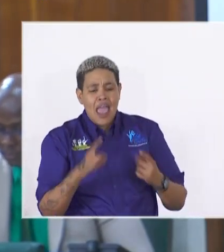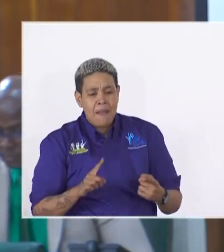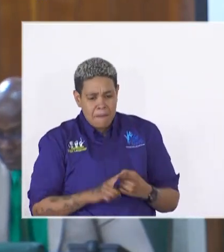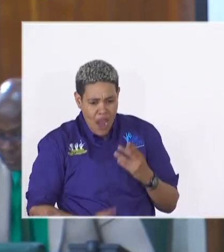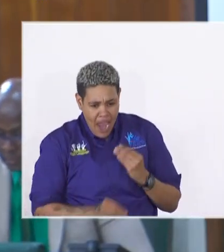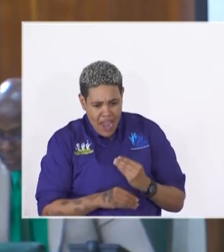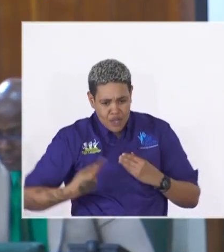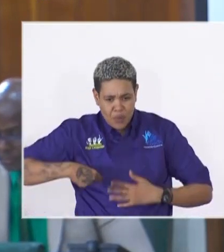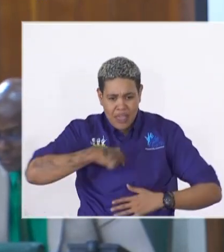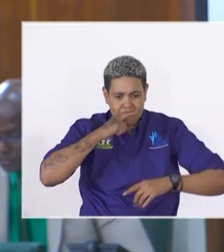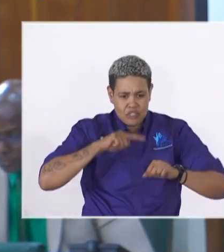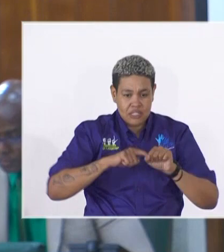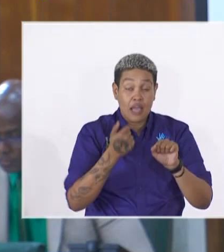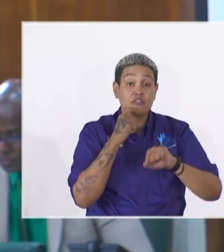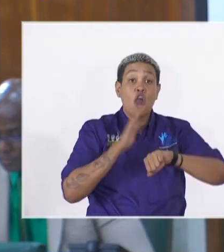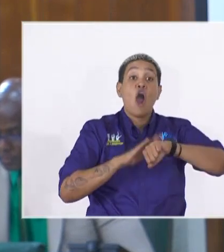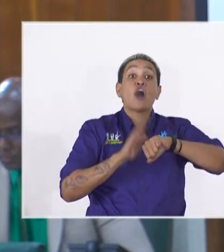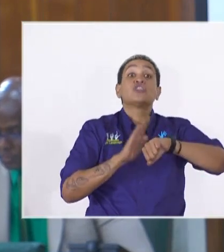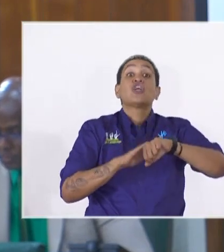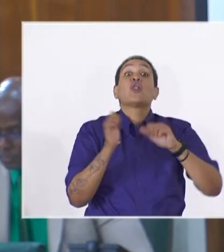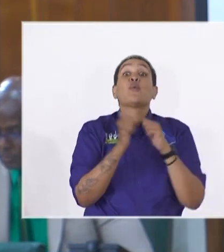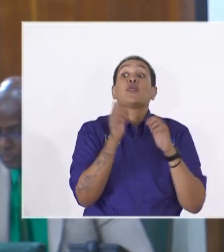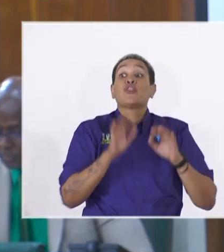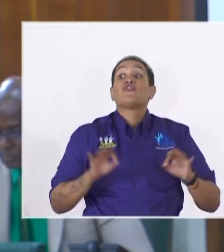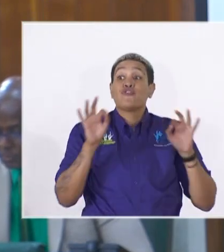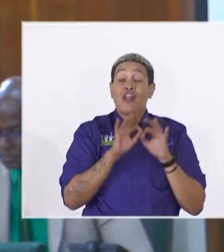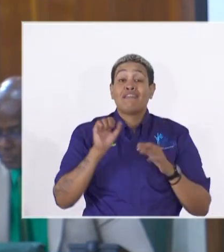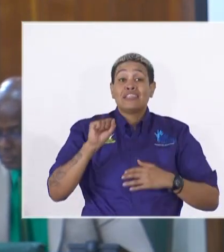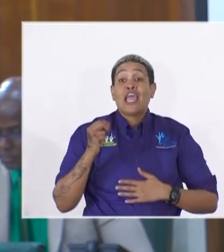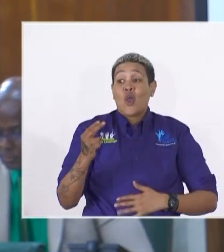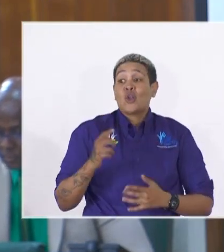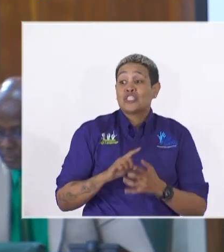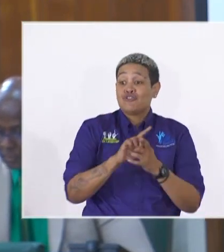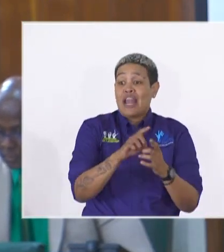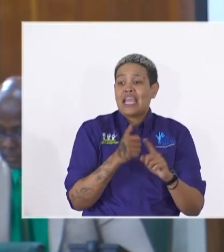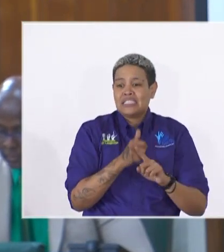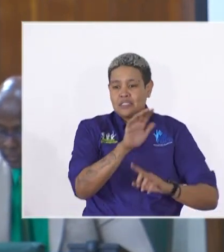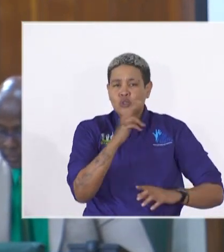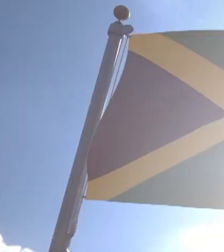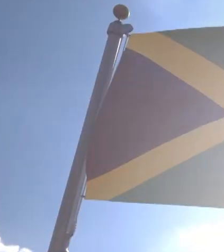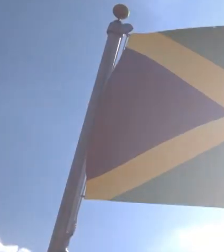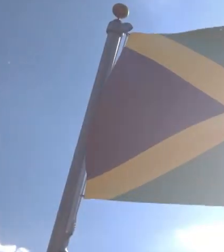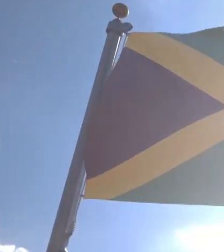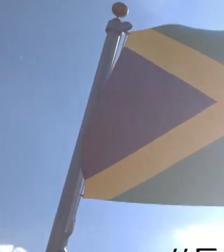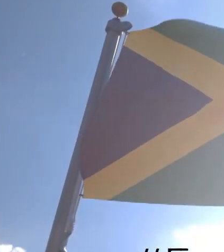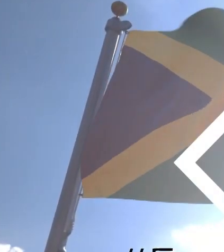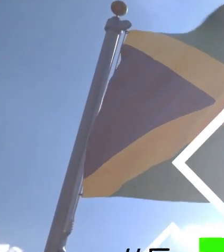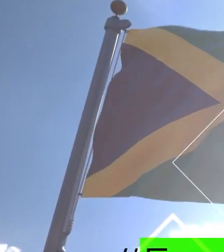and we have started consultations with the relevant stakeholders regarding its use.